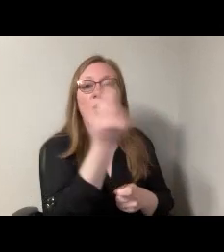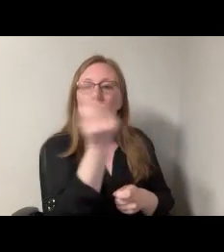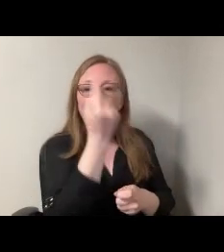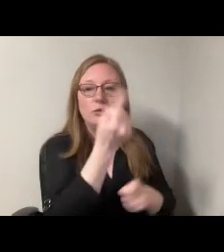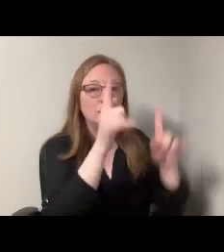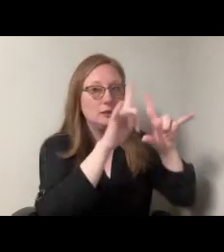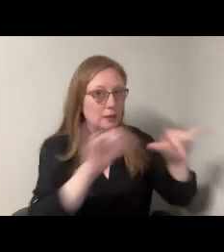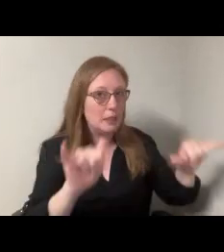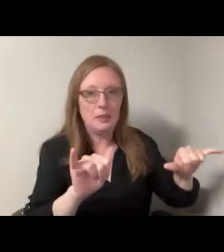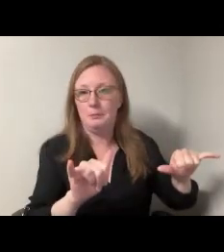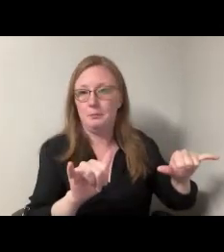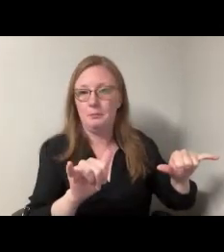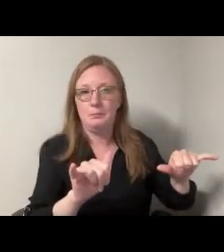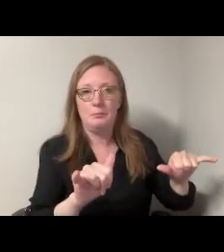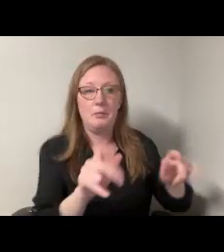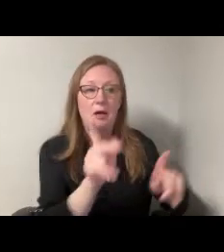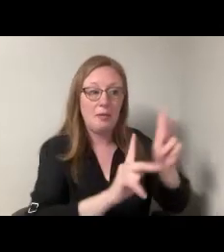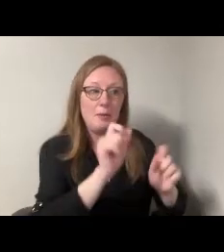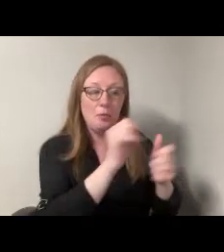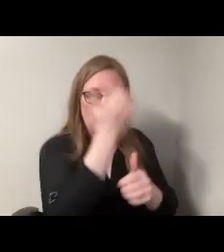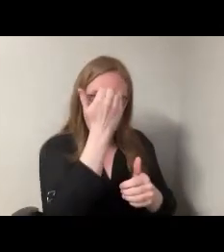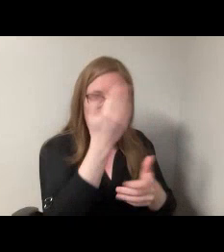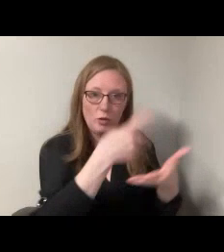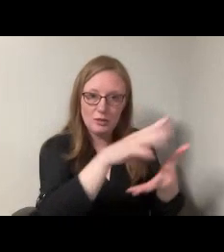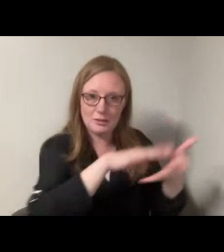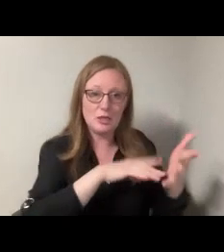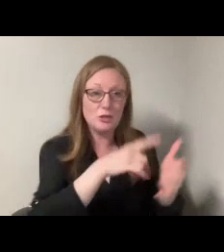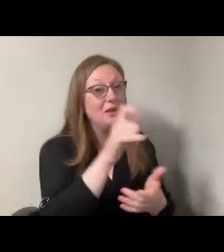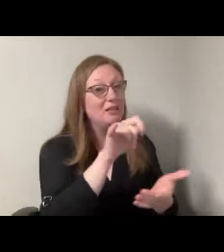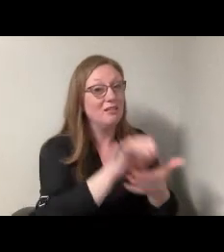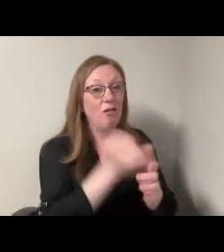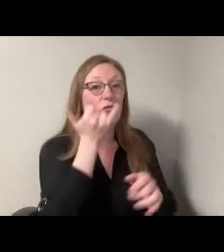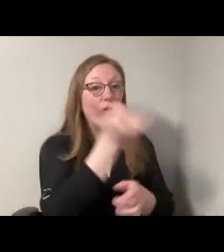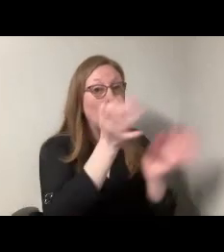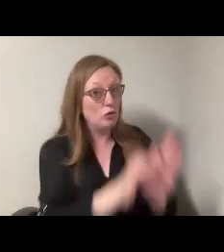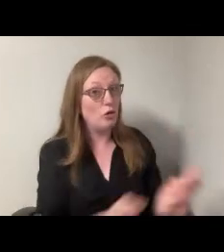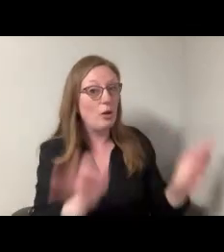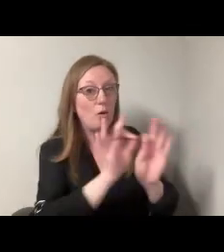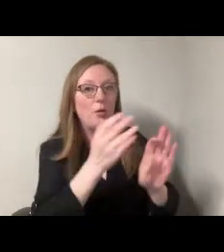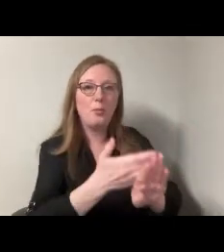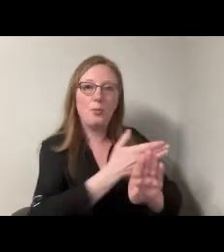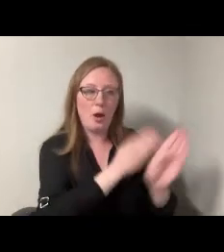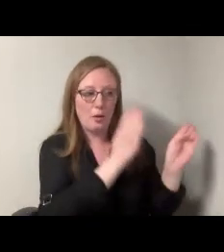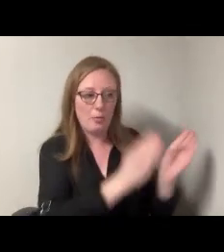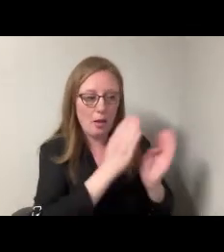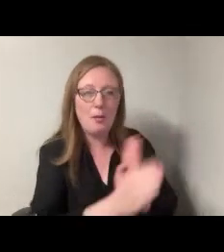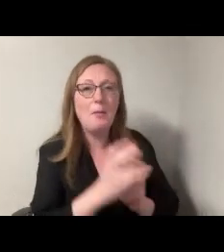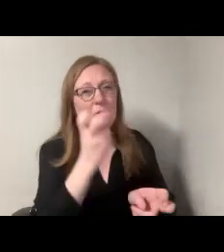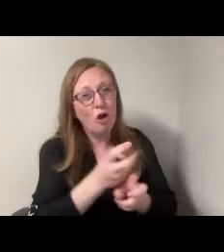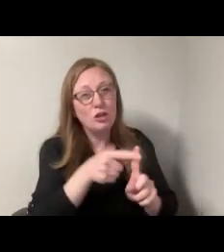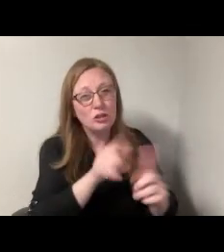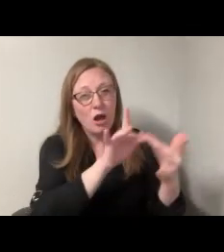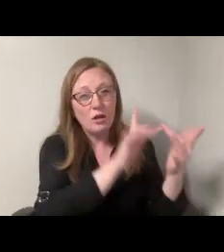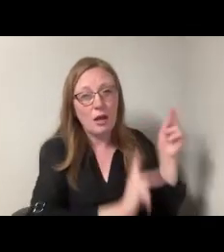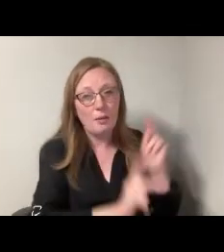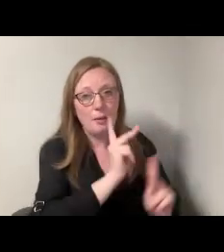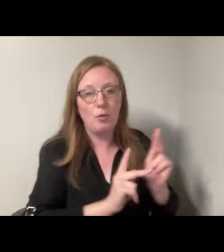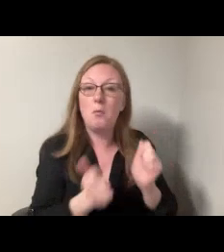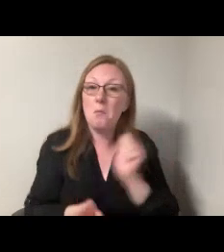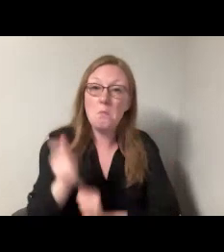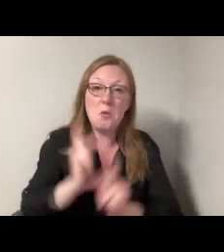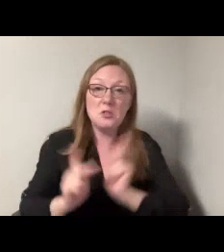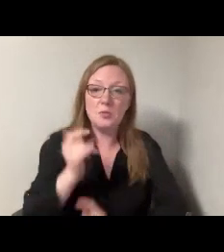so people can coordinate around here. Because conference calls are important because it's really difficult to get a hold of people. Most people, you